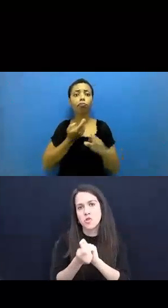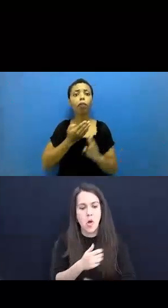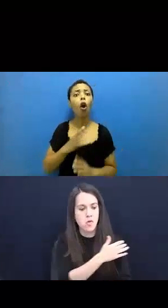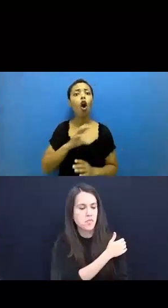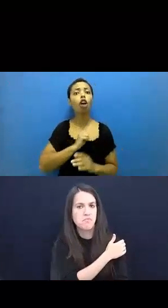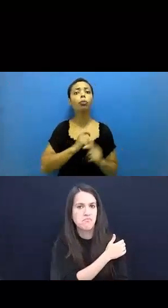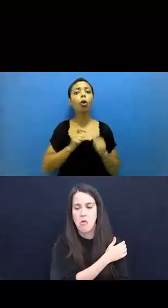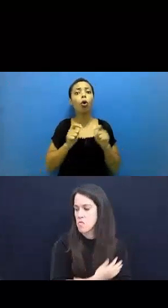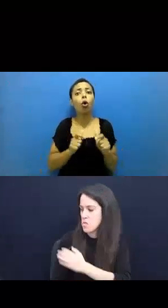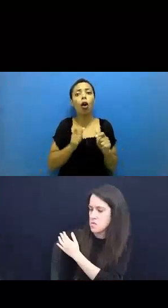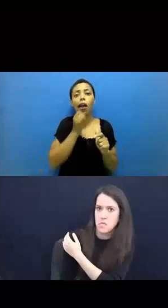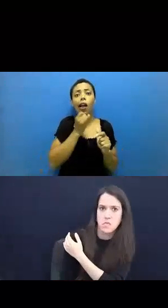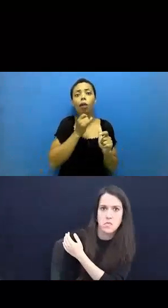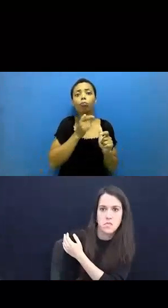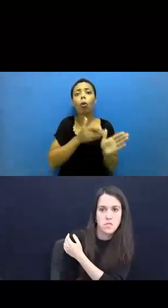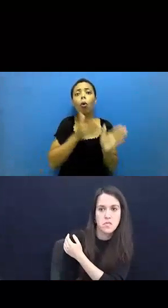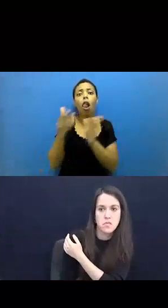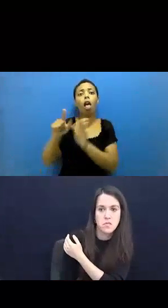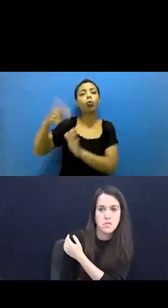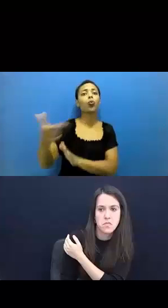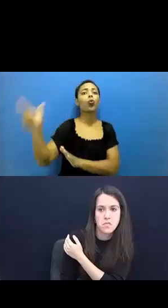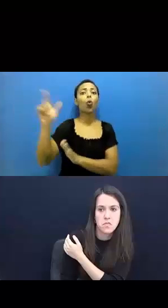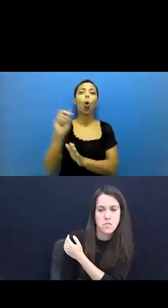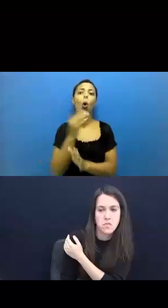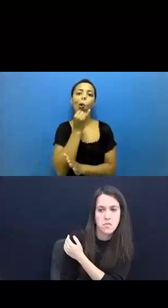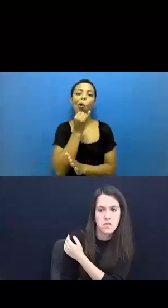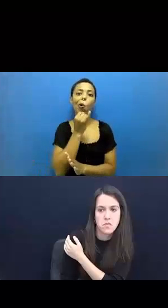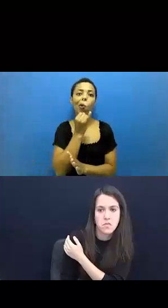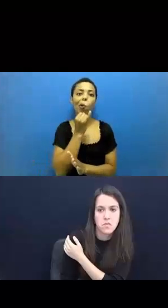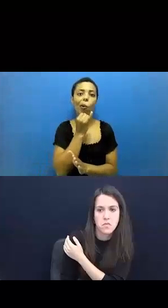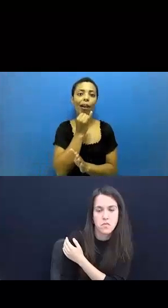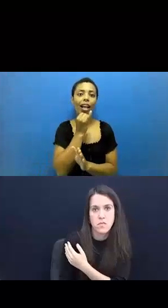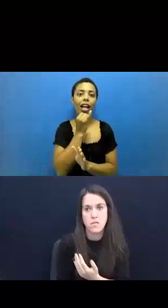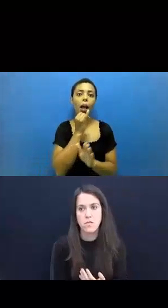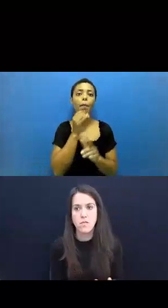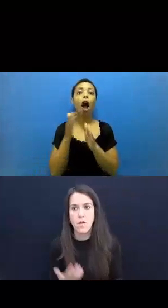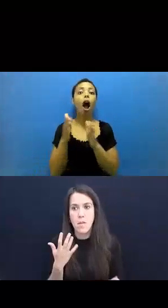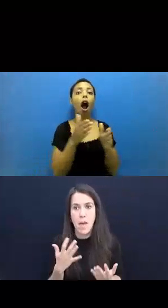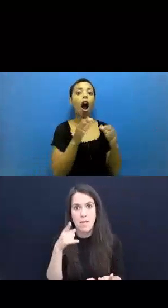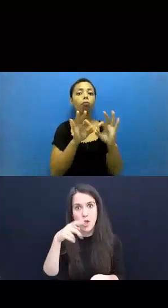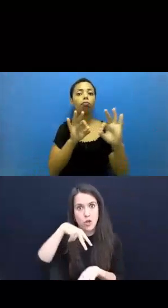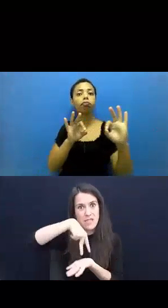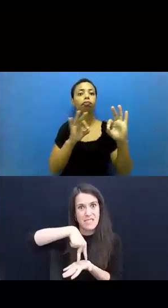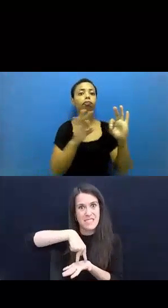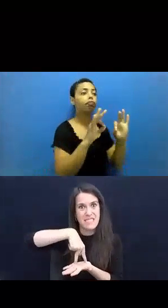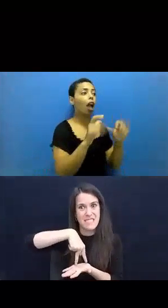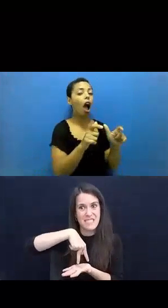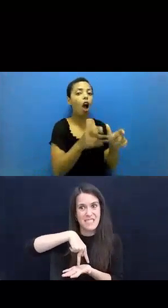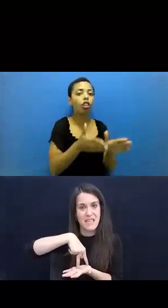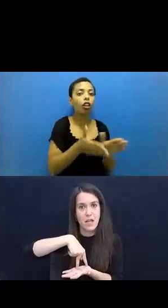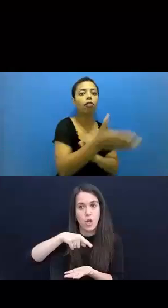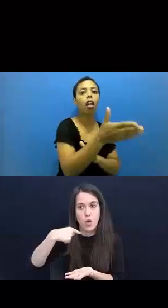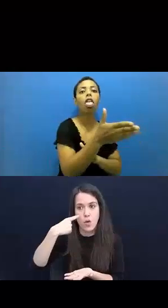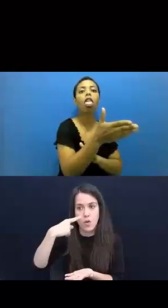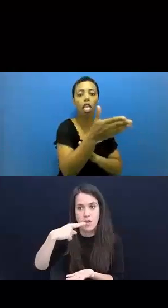for example. Or the orientation was what you are now like standing or sitting, and then you are touching something in